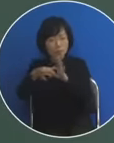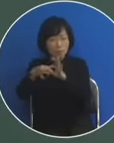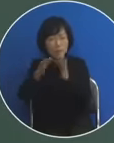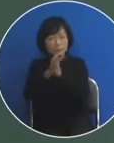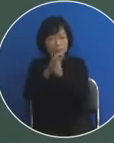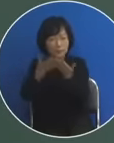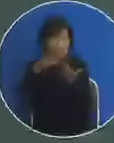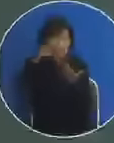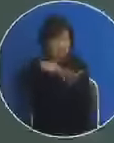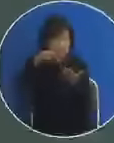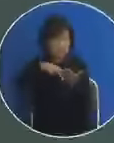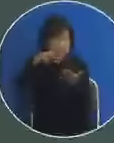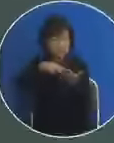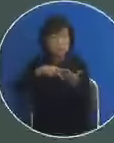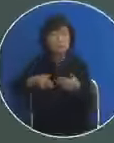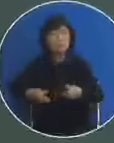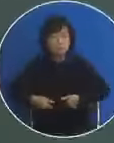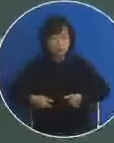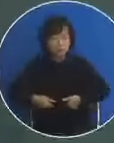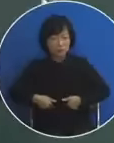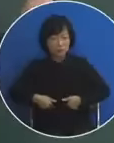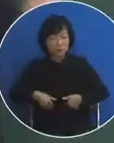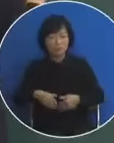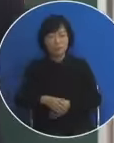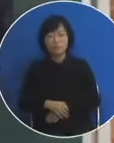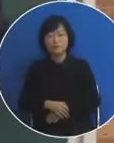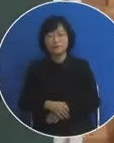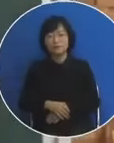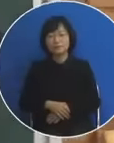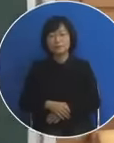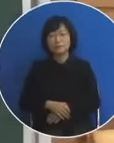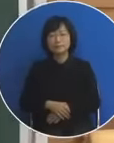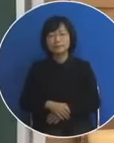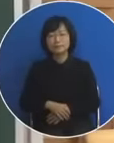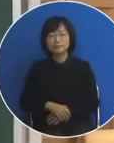that are written from the perspective of the gospel, read that together with them.